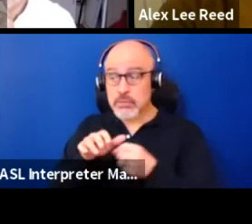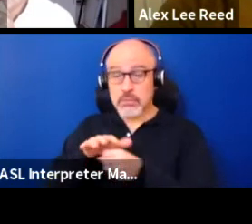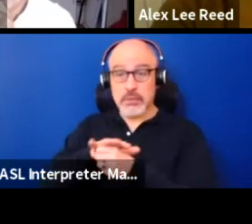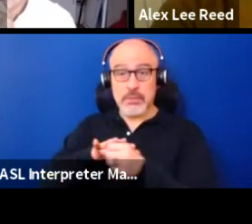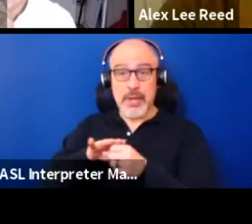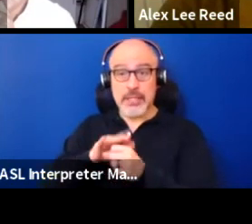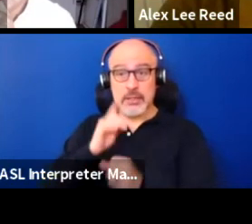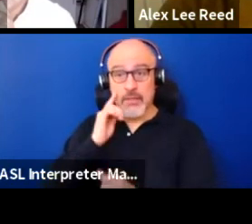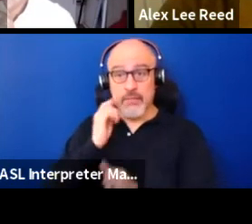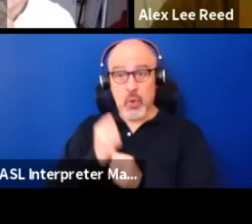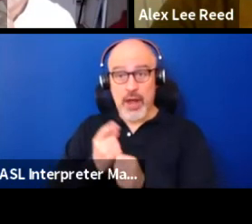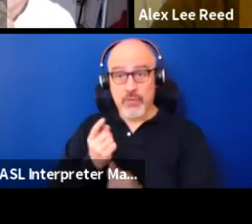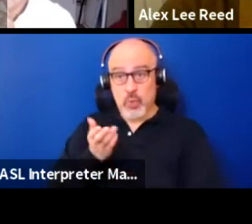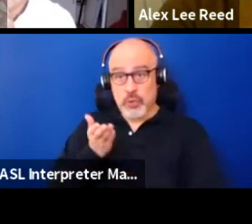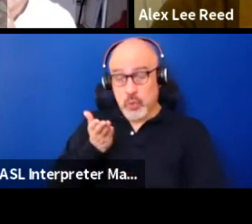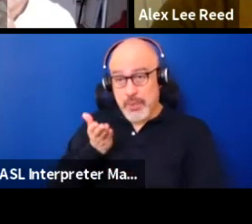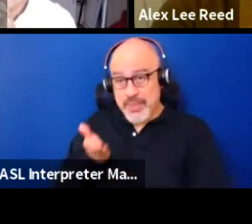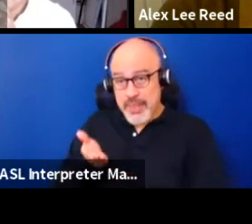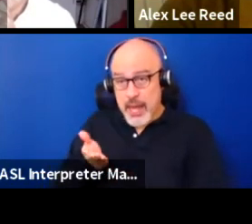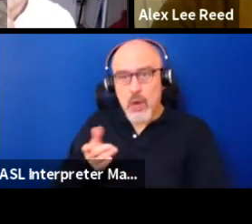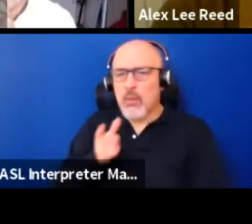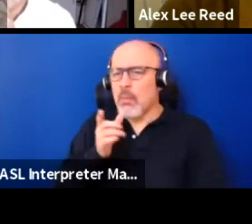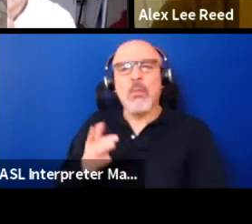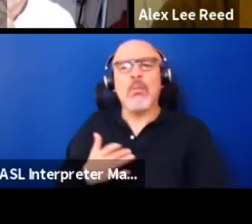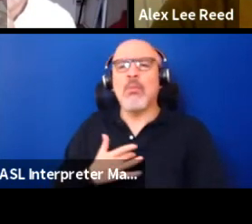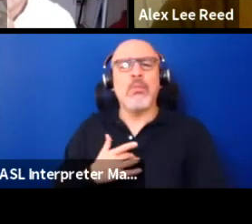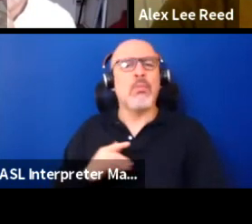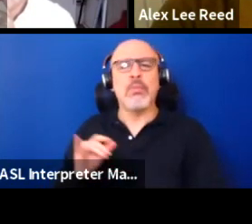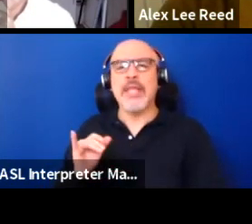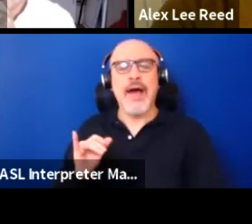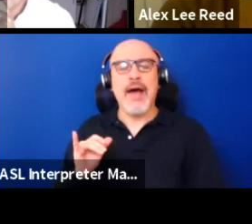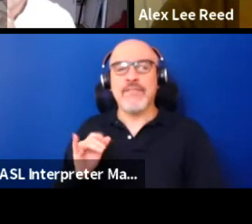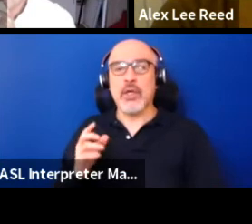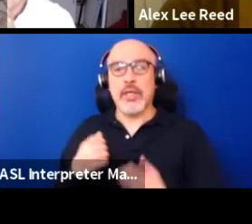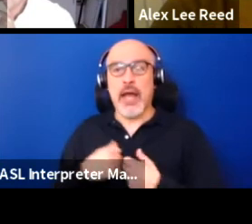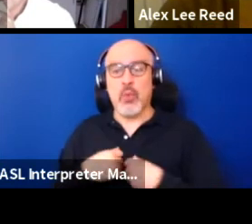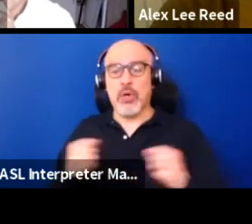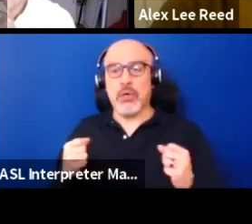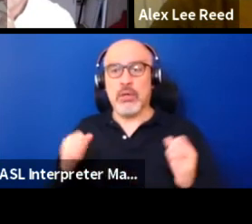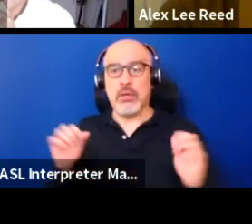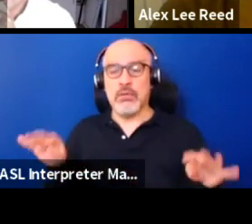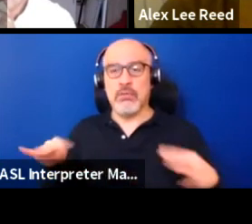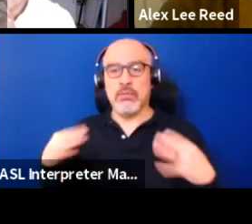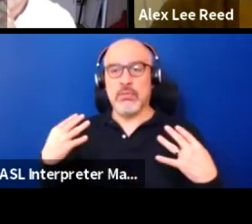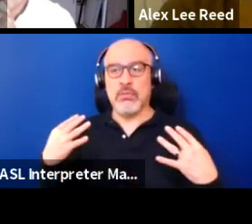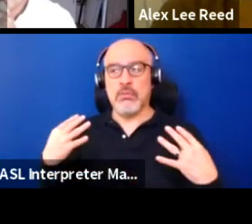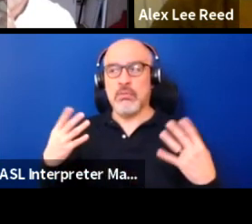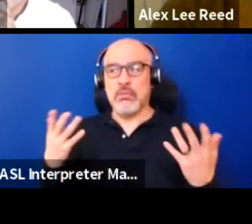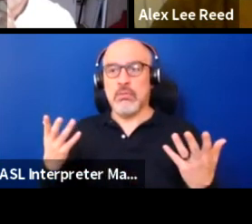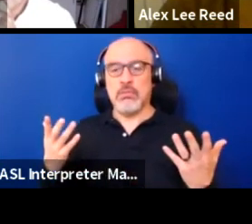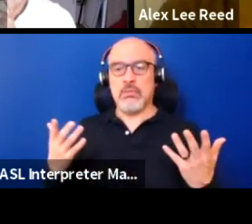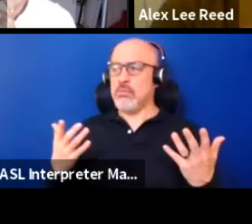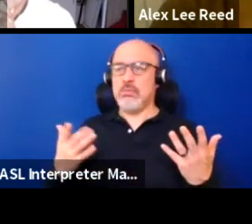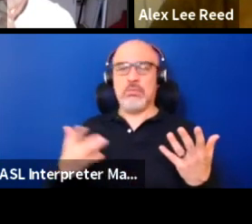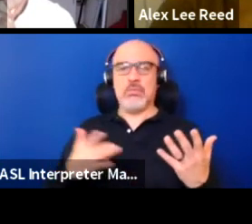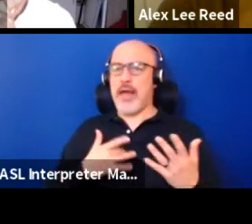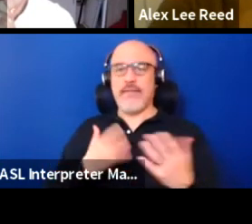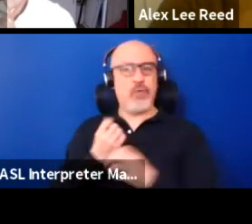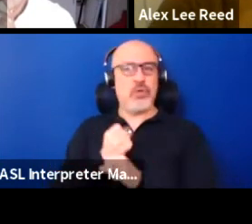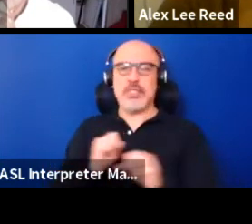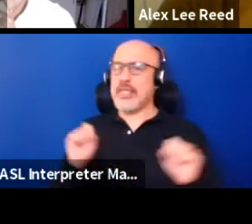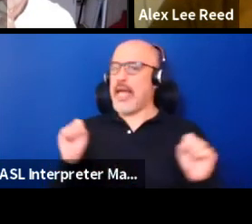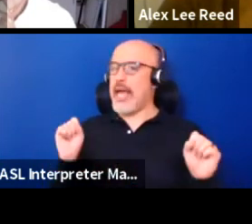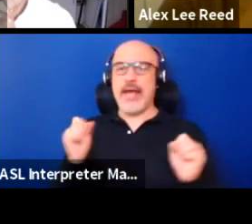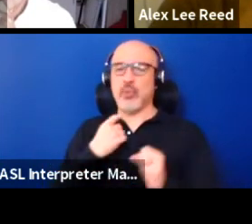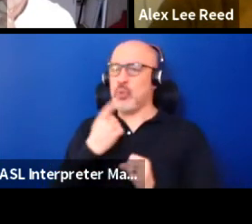present and not feel like we're exposing ourselves, and it's, you know, no longer a safe space to tell